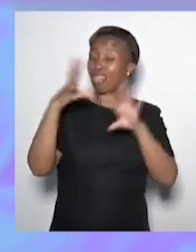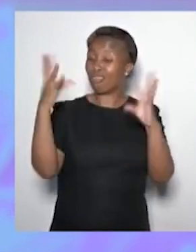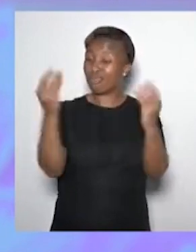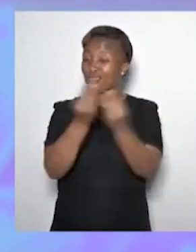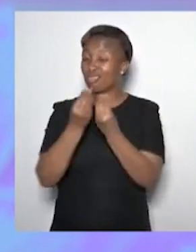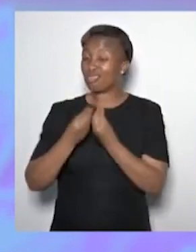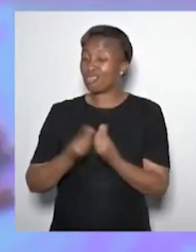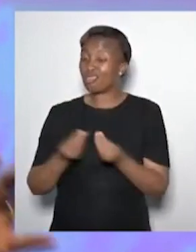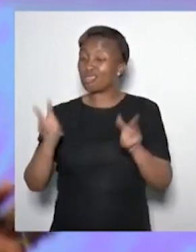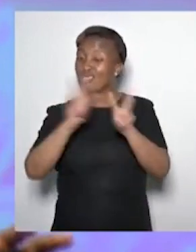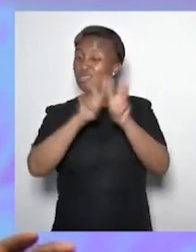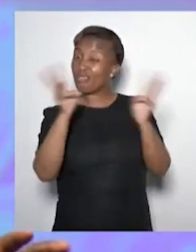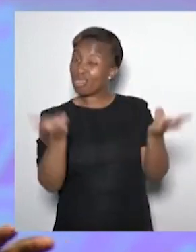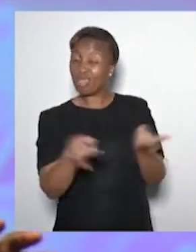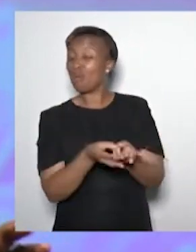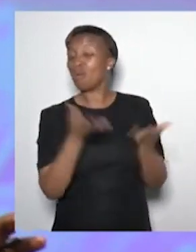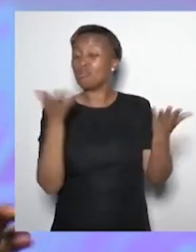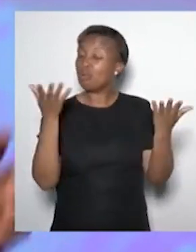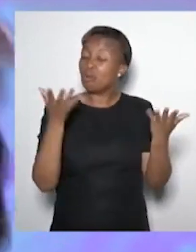or any form of